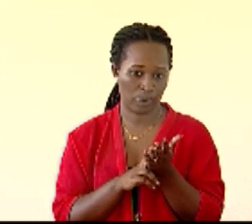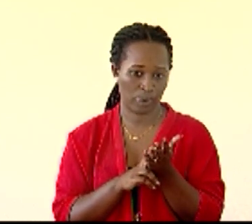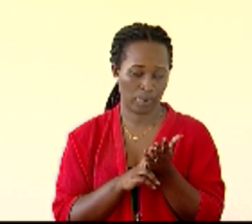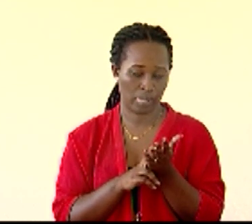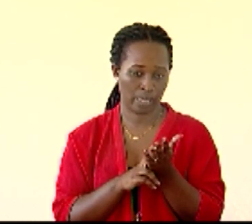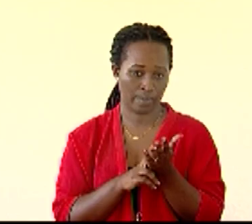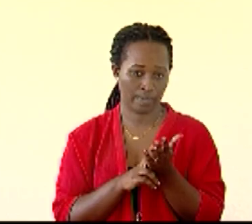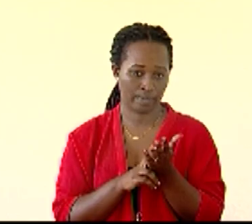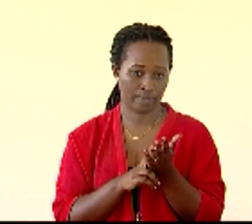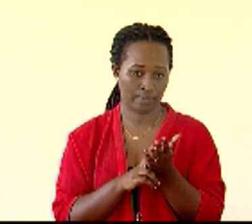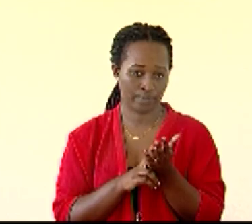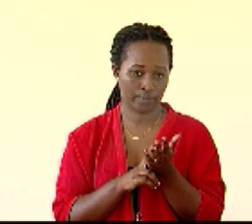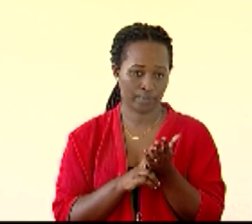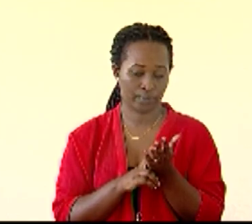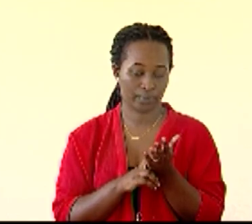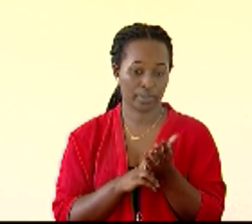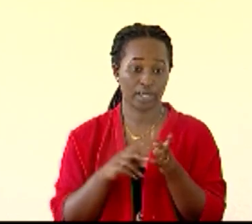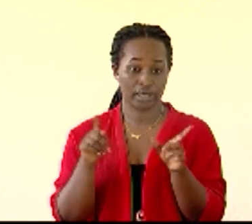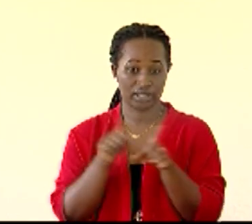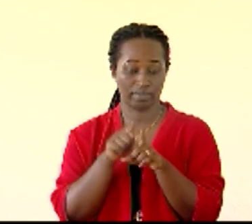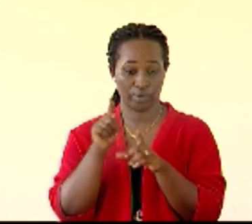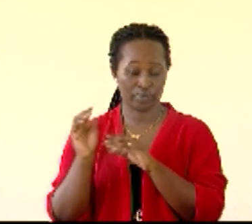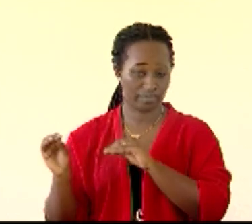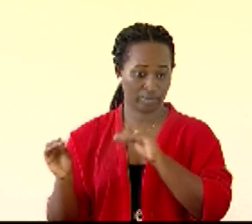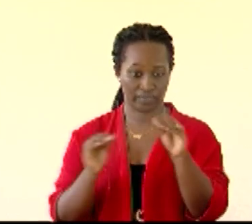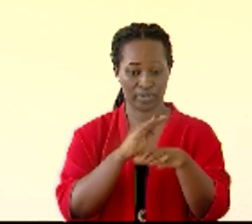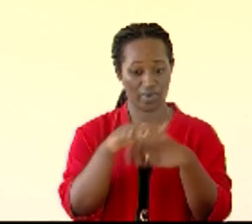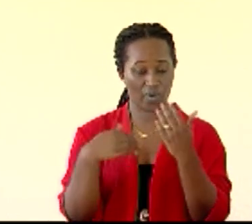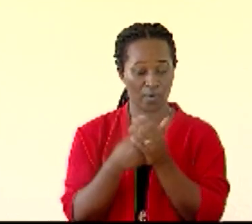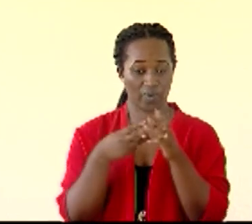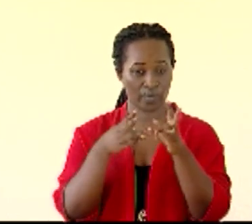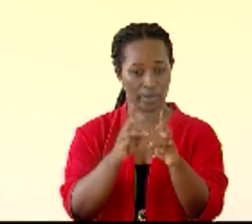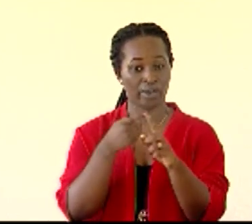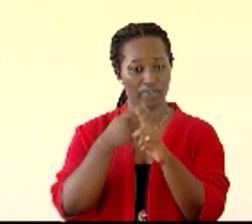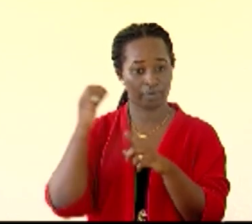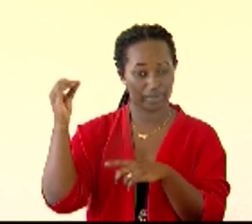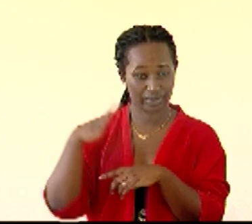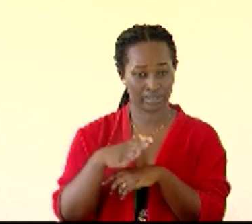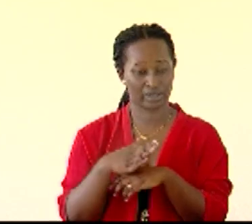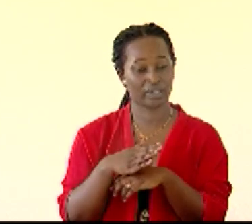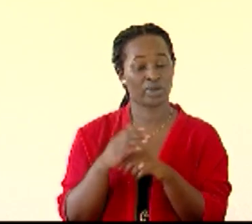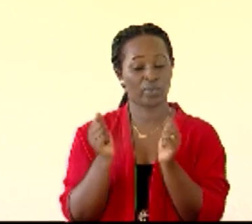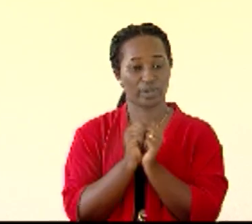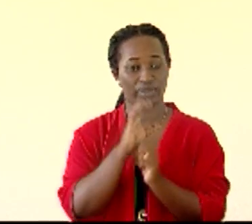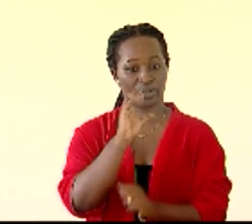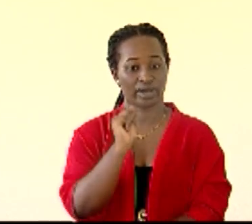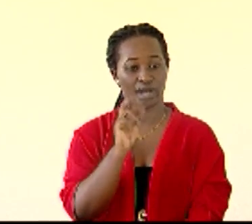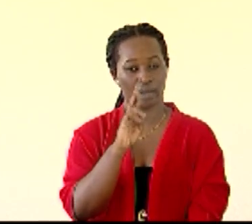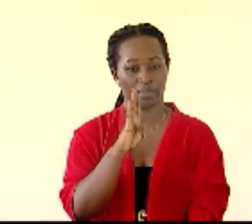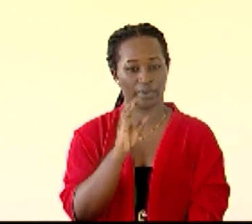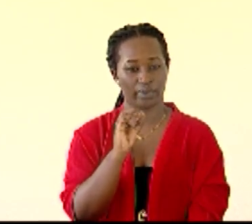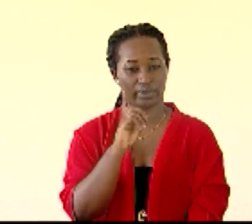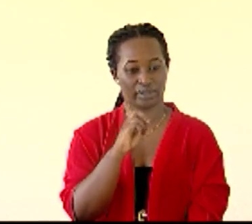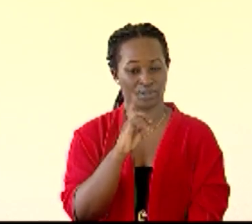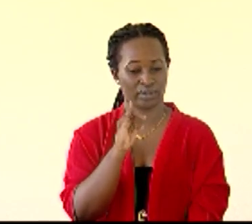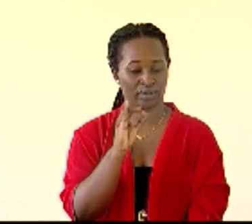is funny that you've moved all the way through, suffered with the light, suffered with the carbon dioxide, got